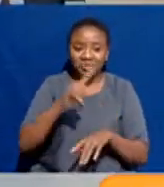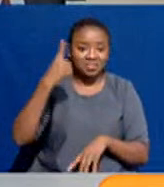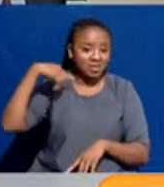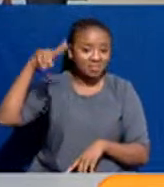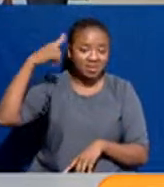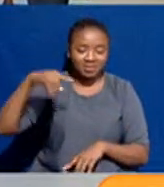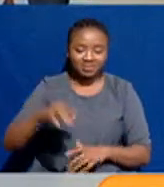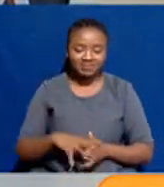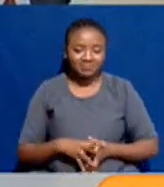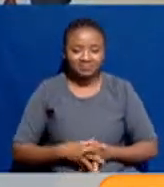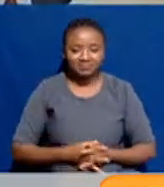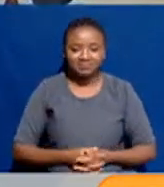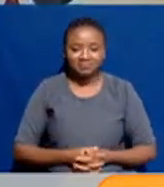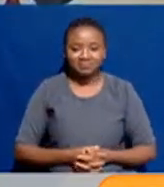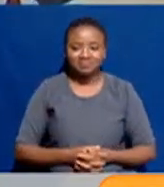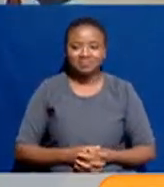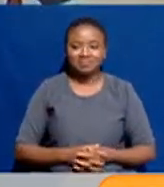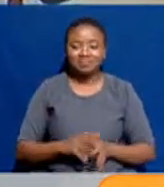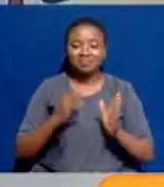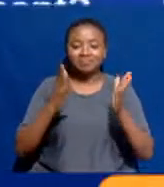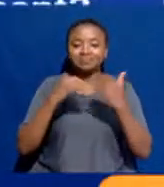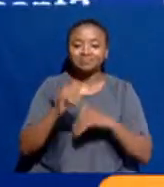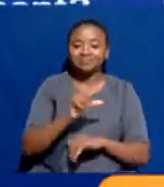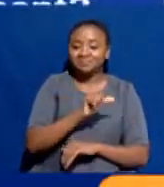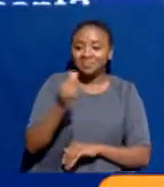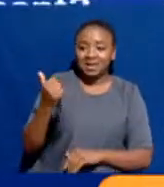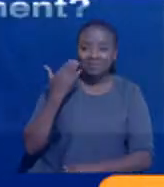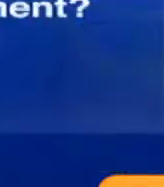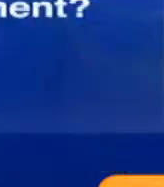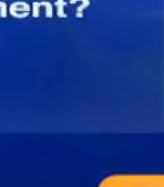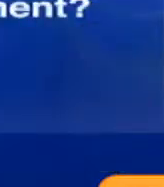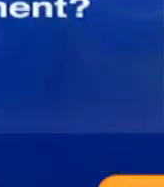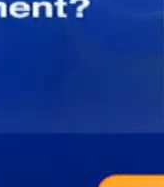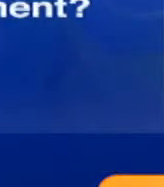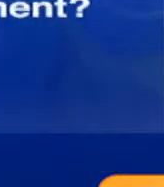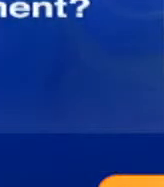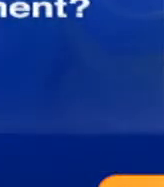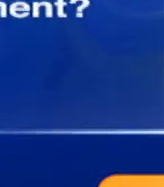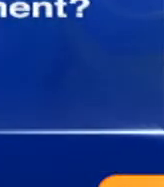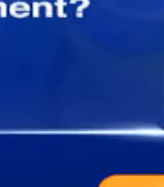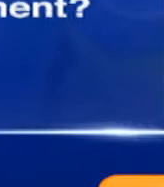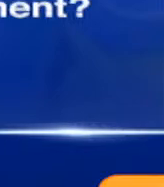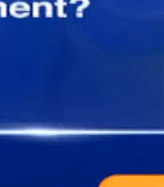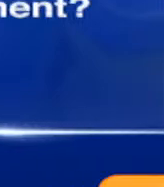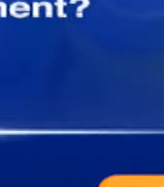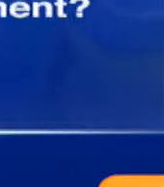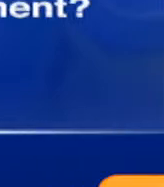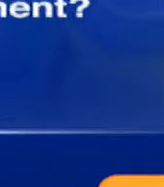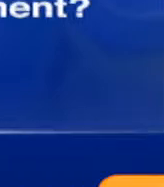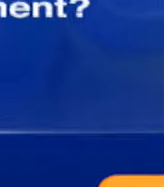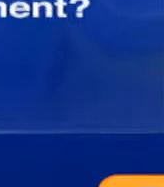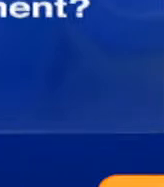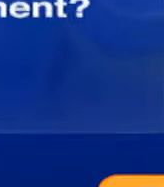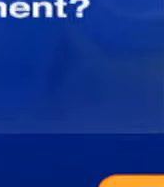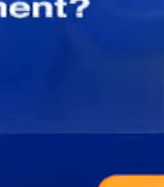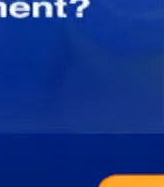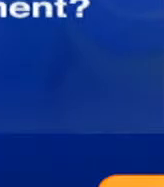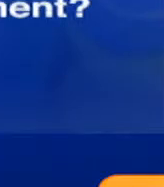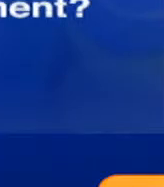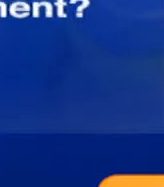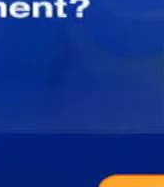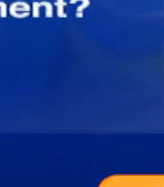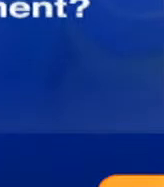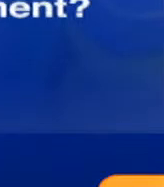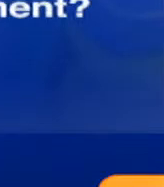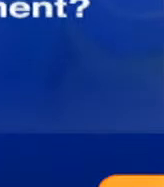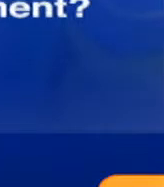that. Chief Injustice. Okello Mwalimu says, can the panelists opine, oh, I like that word, opine on what should be done to